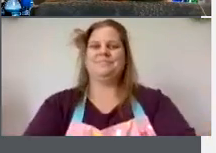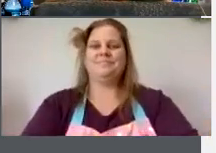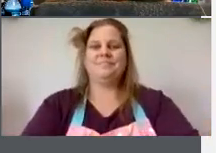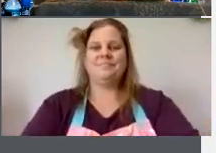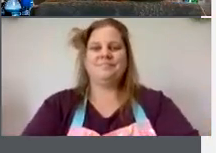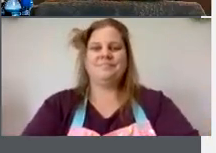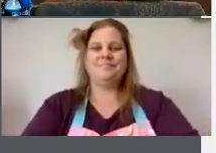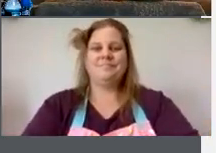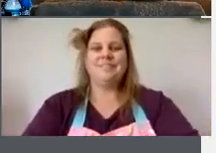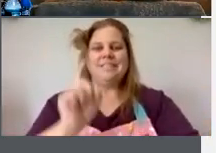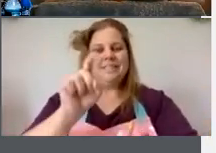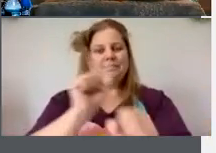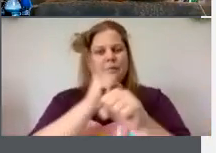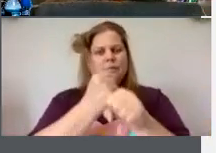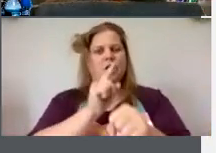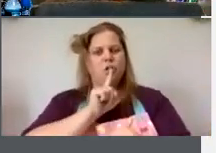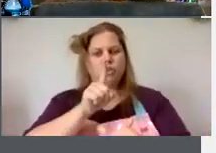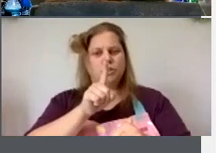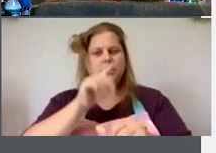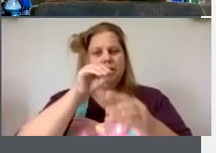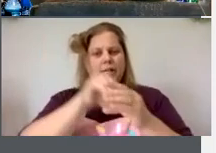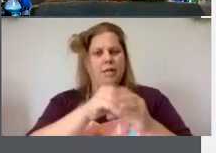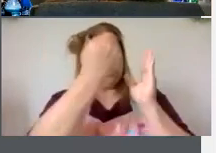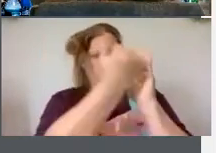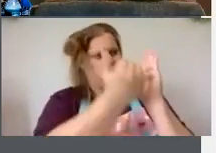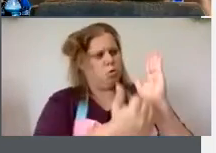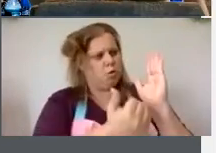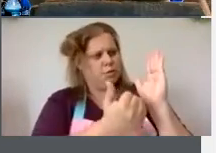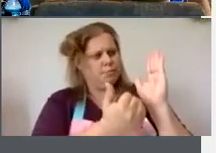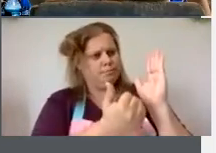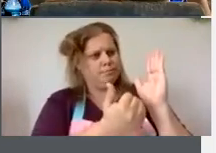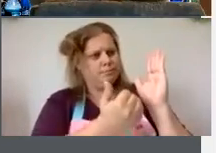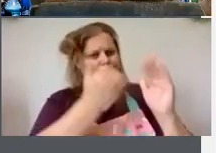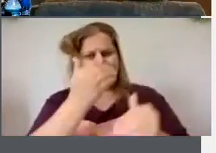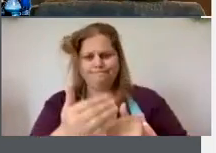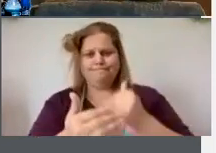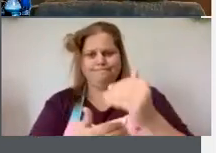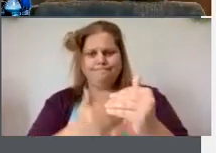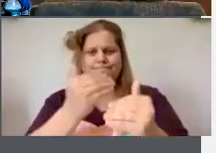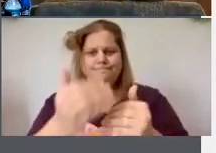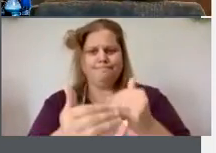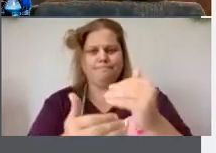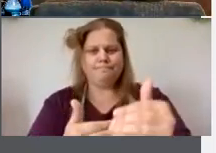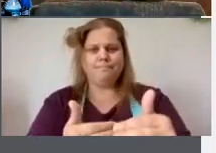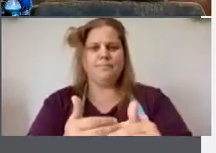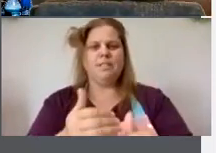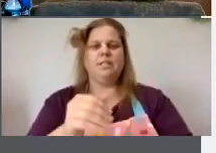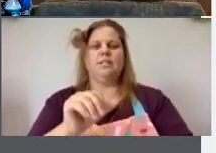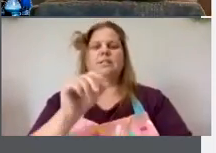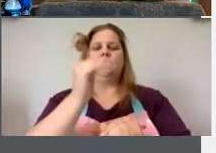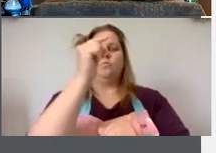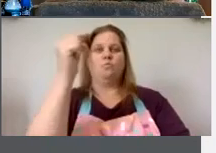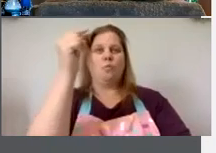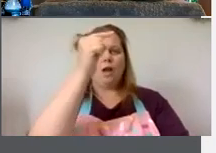We need to make sure that it's in order. We have to put it in sequencing order. Step 1,